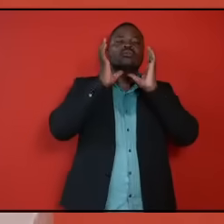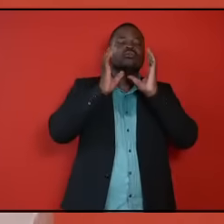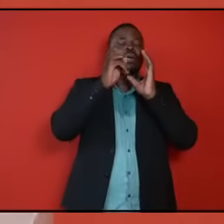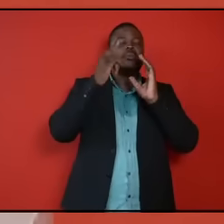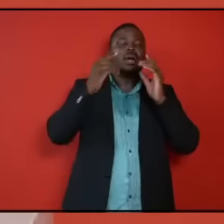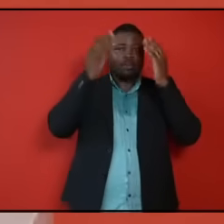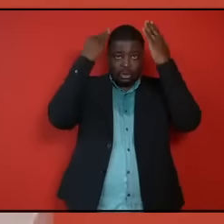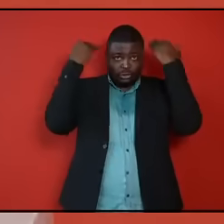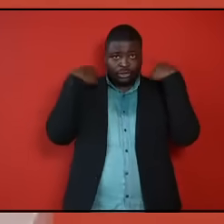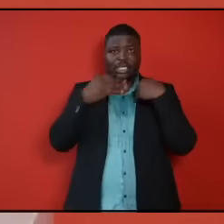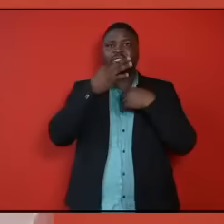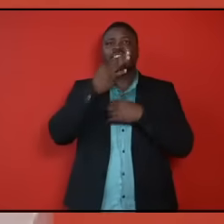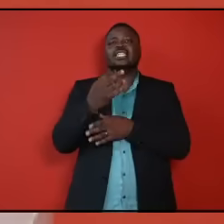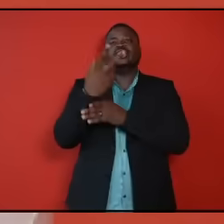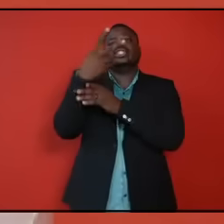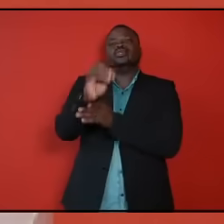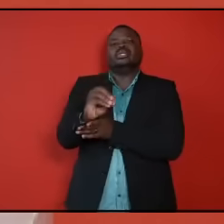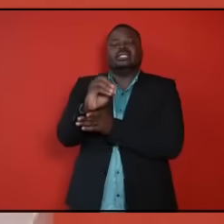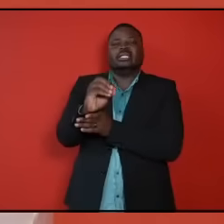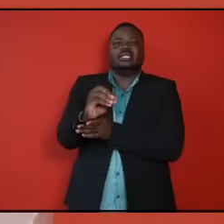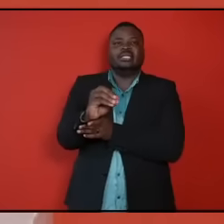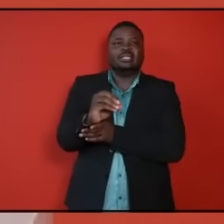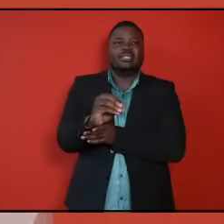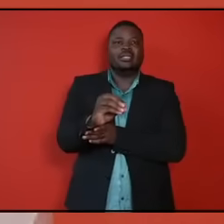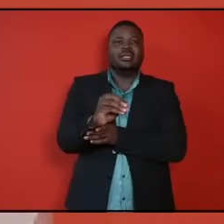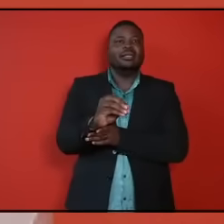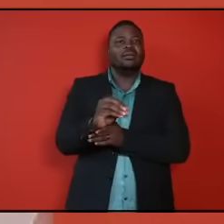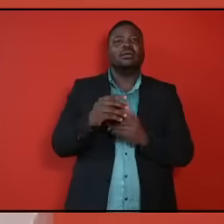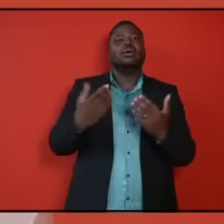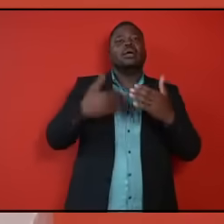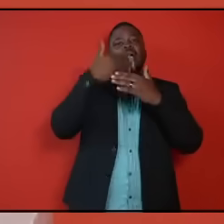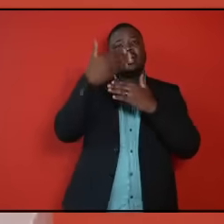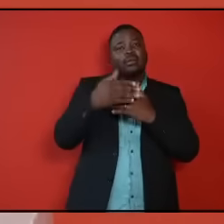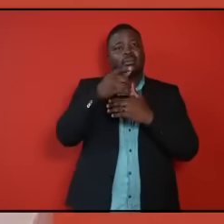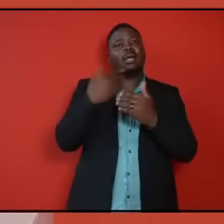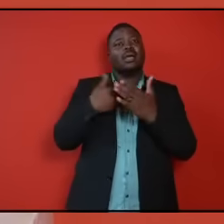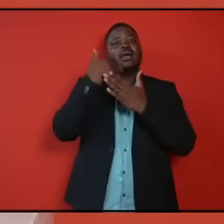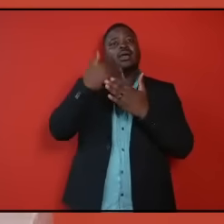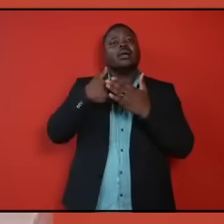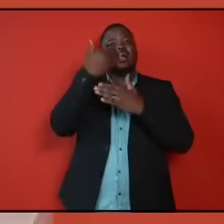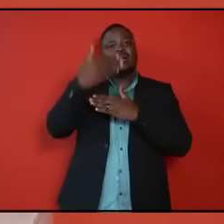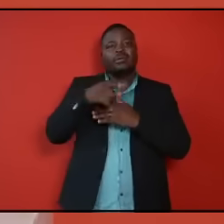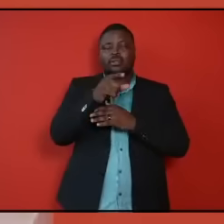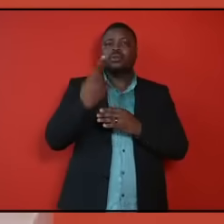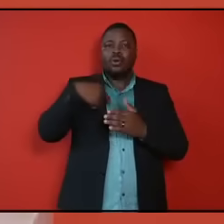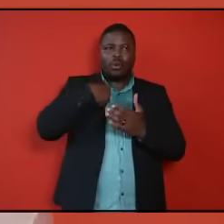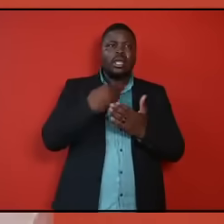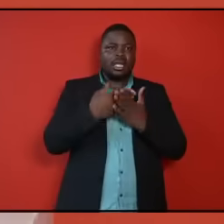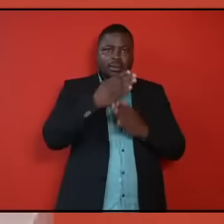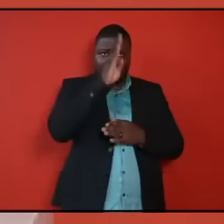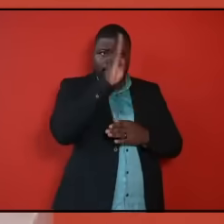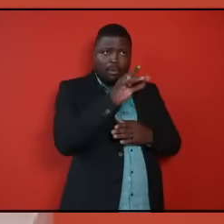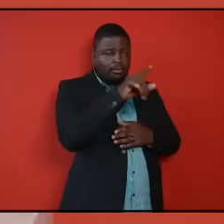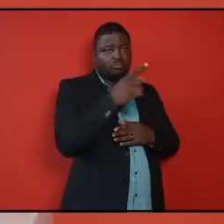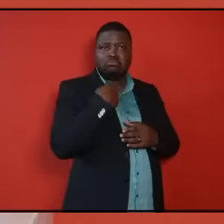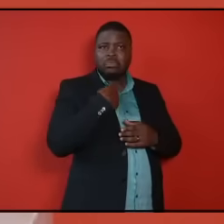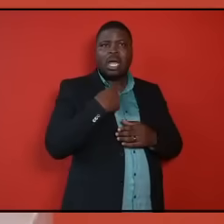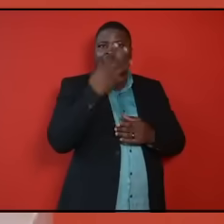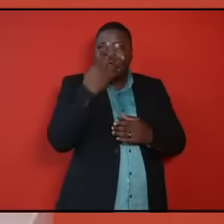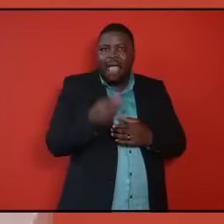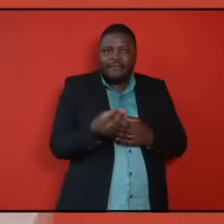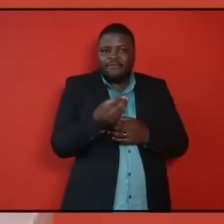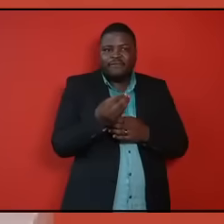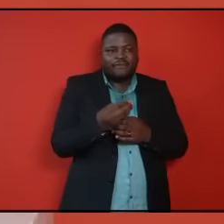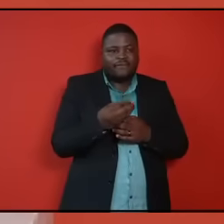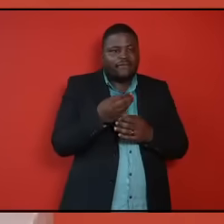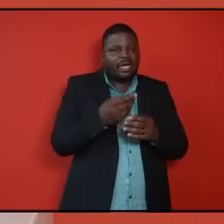kitchens. And after she said 20 soup kitchens, we can confidently say there are no soup kitchens outside that court. There